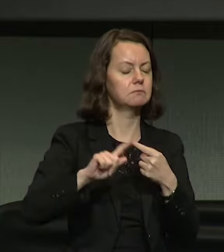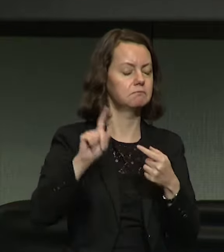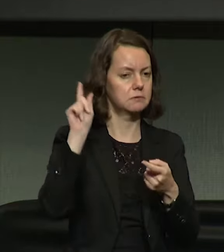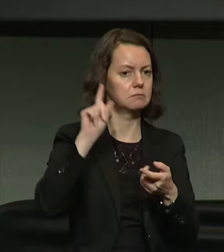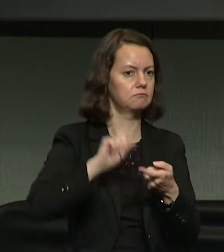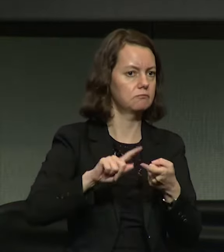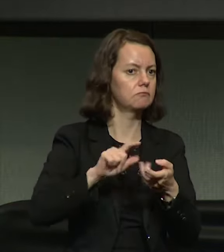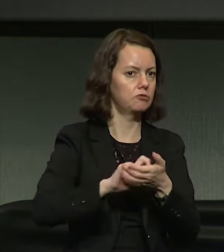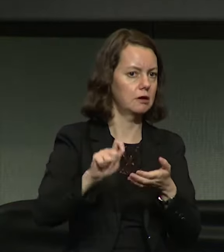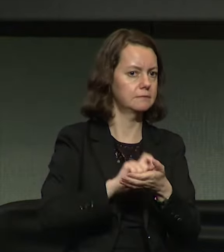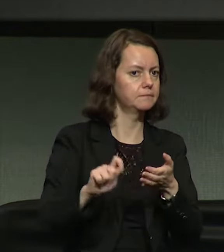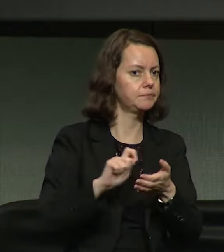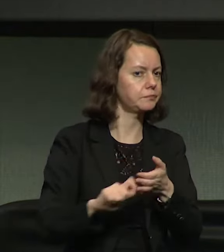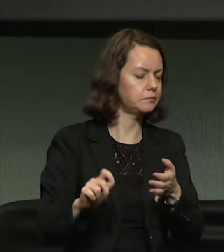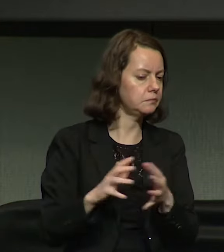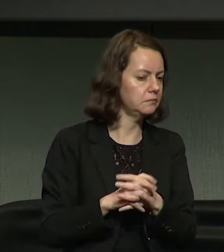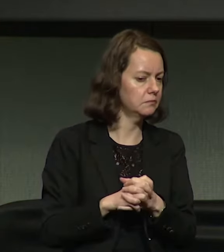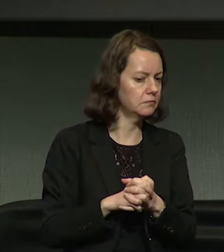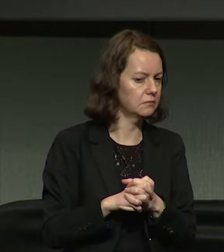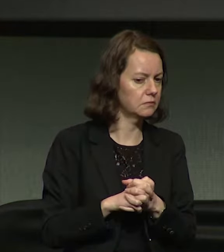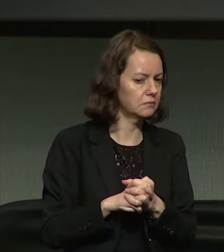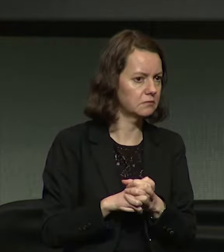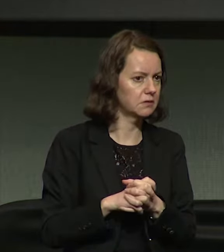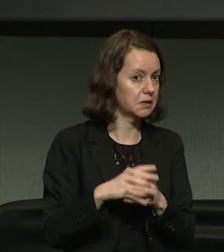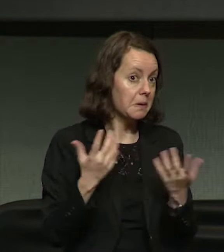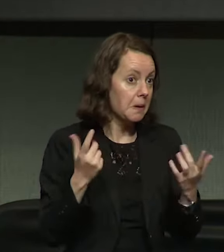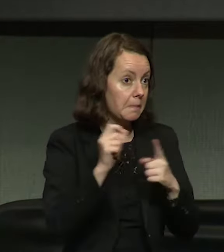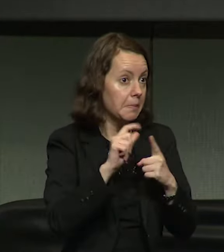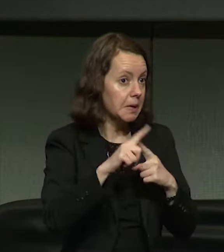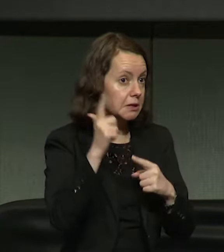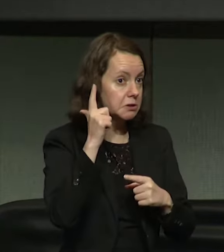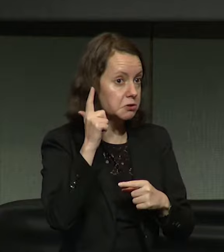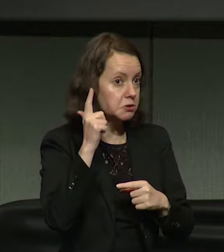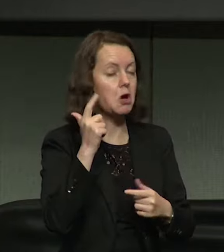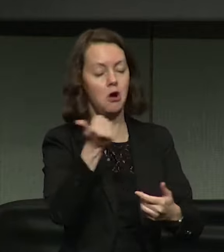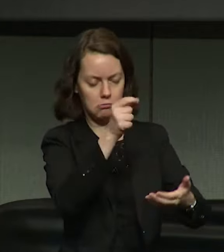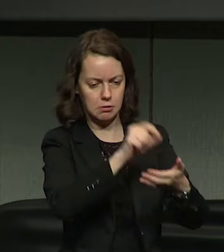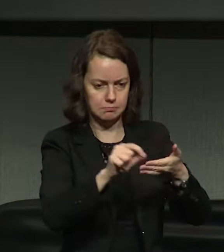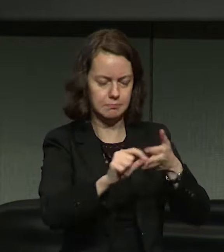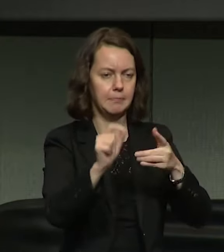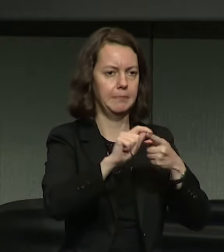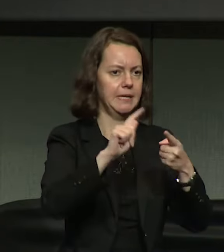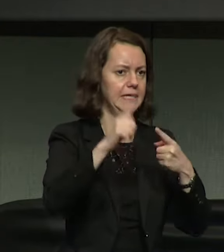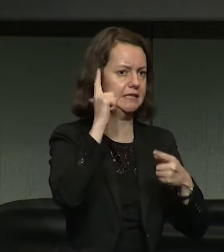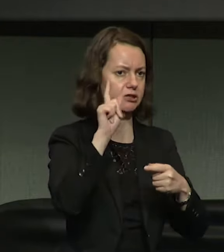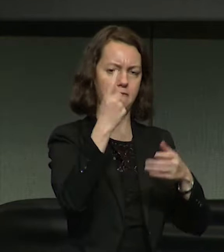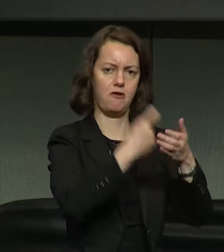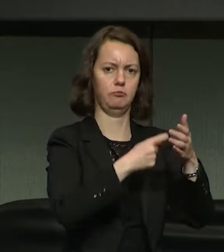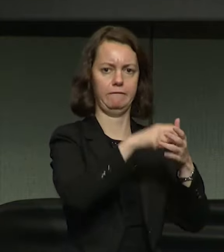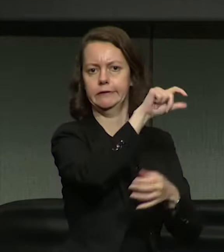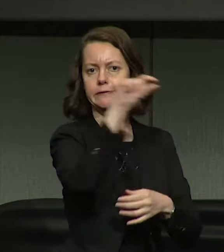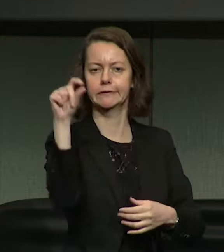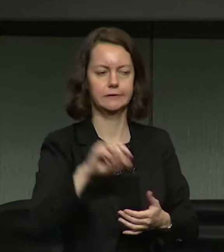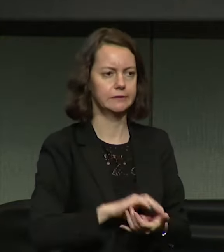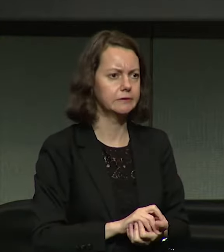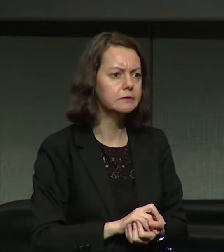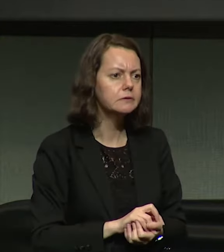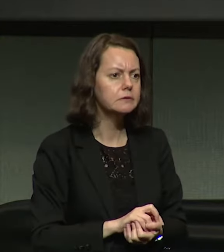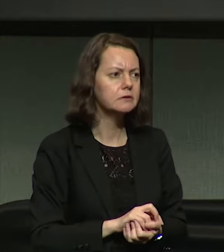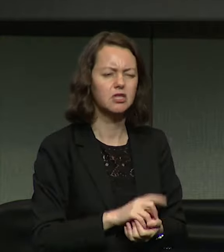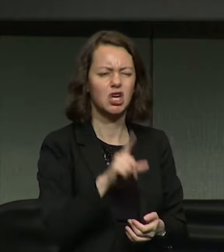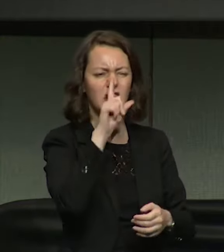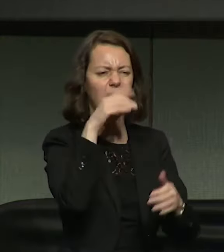And I said, phys ed teacher? He said, all right, we'll put that down as your first preference. He says, you won't